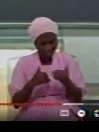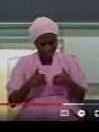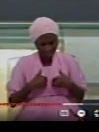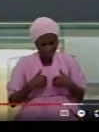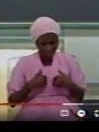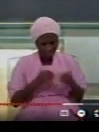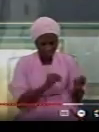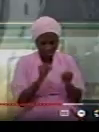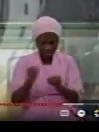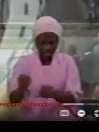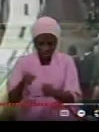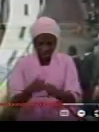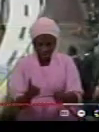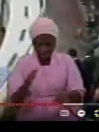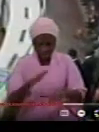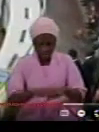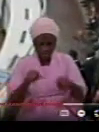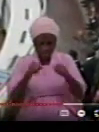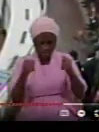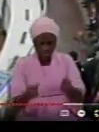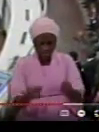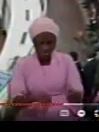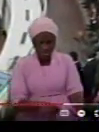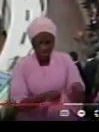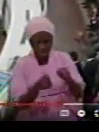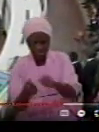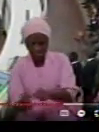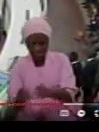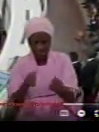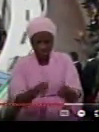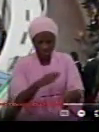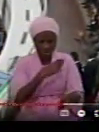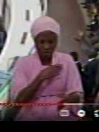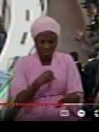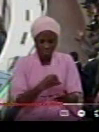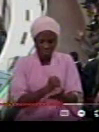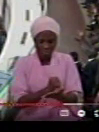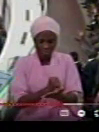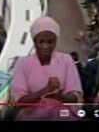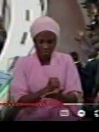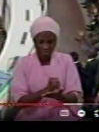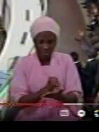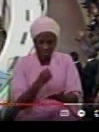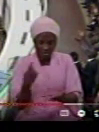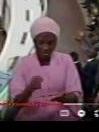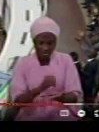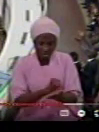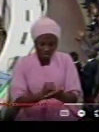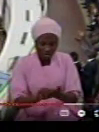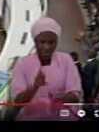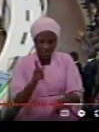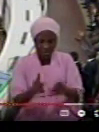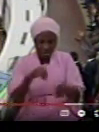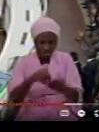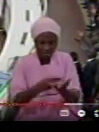altar. Baptize the sanctified in the Holy Ghost. Heal those who are